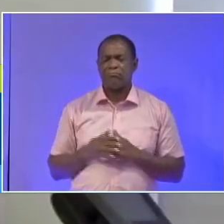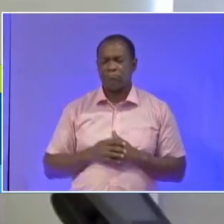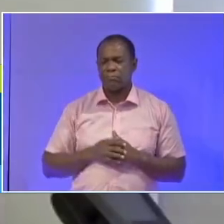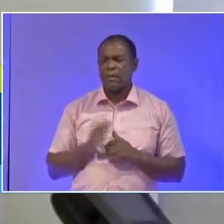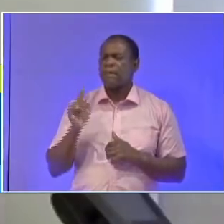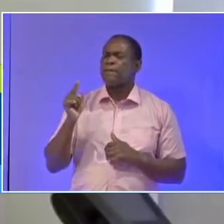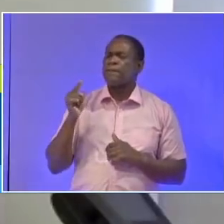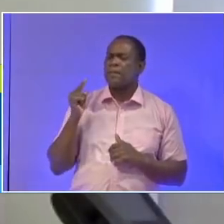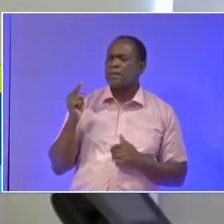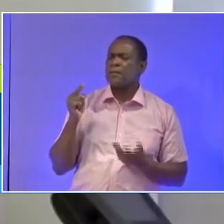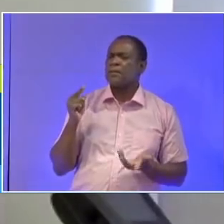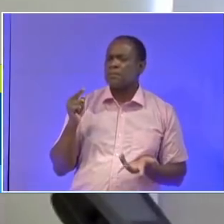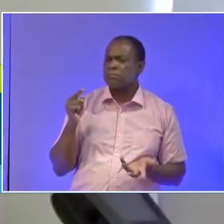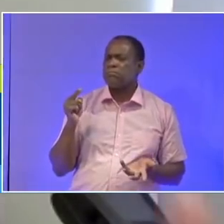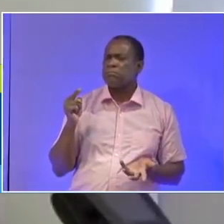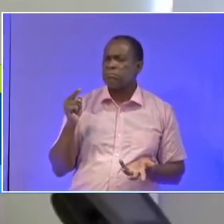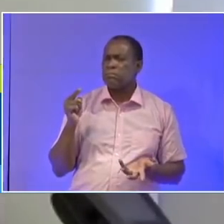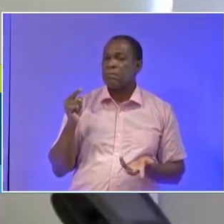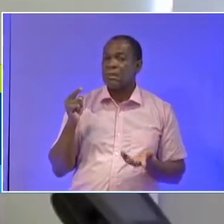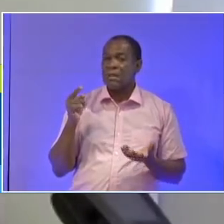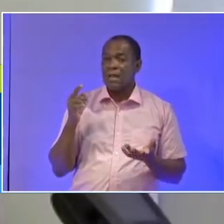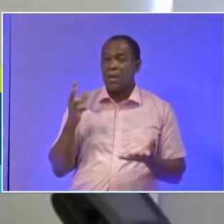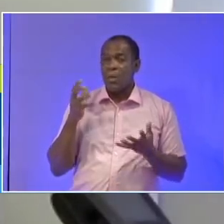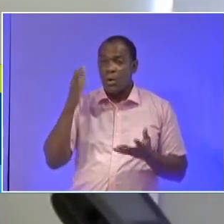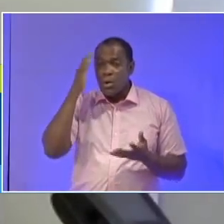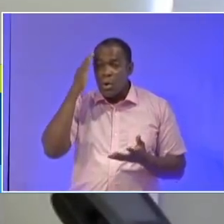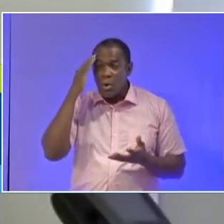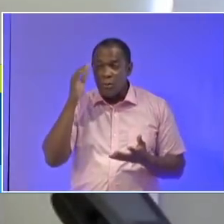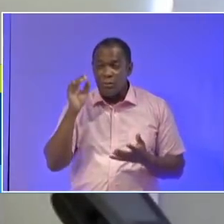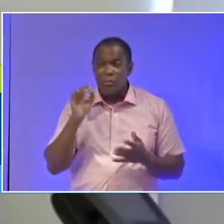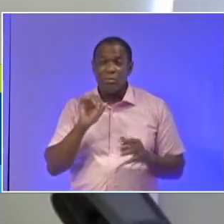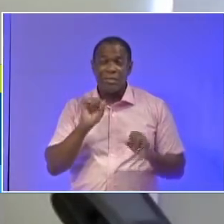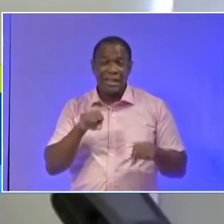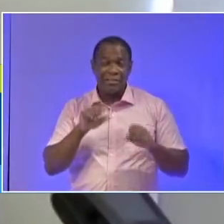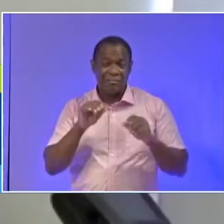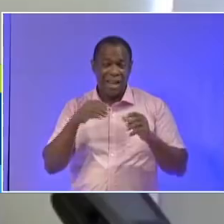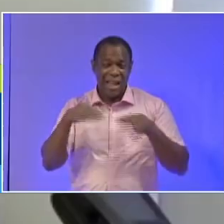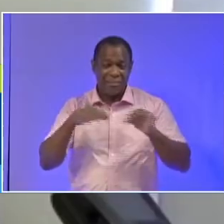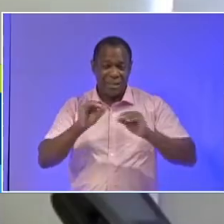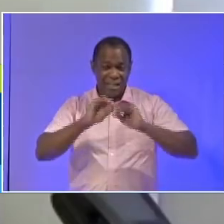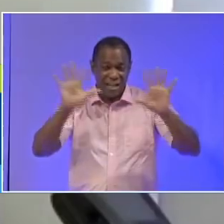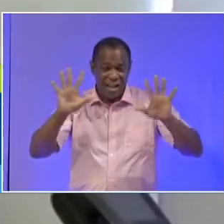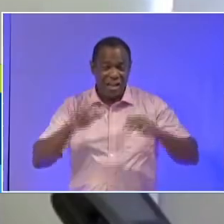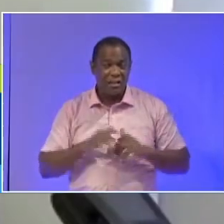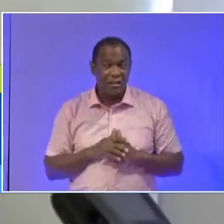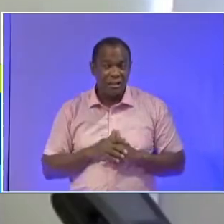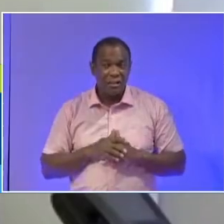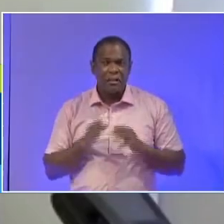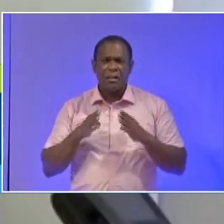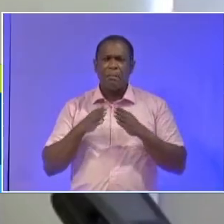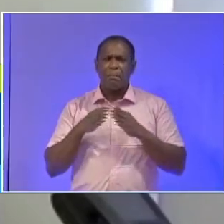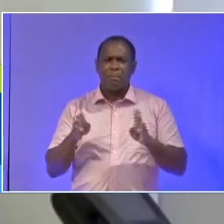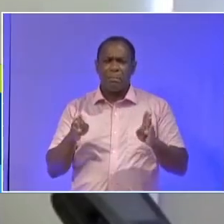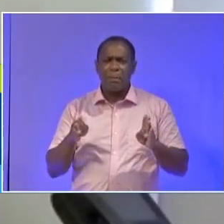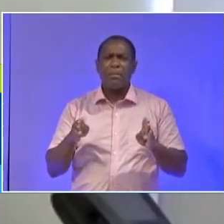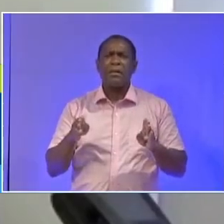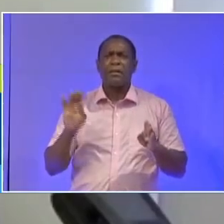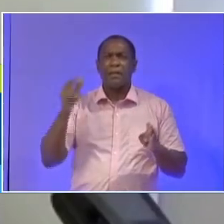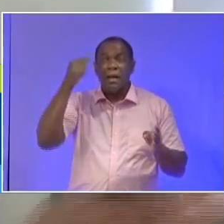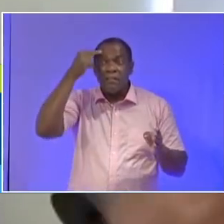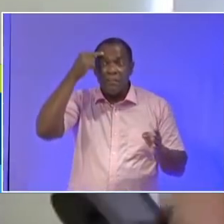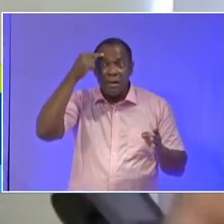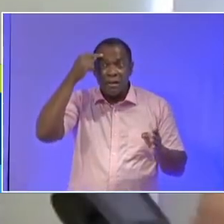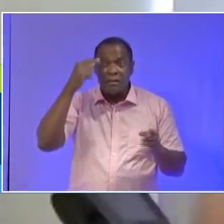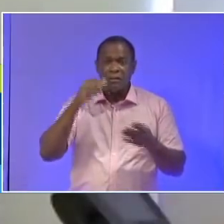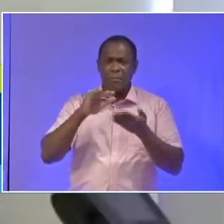Minister, I want to know if you'll be in a position to give some clarity when it comes to the public sector becoming a safe zone. I just